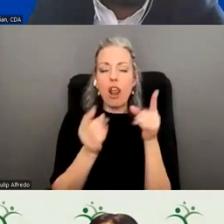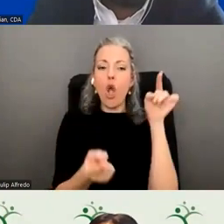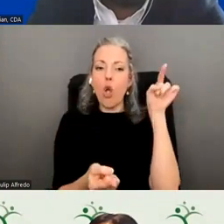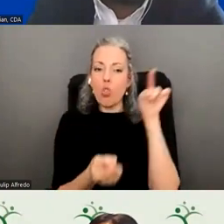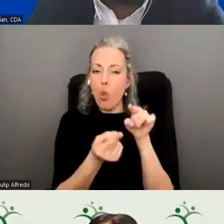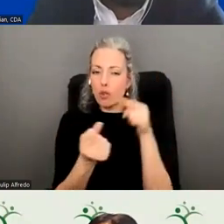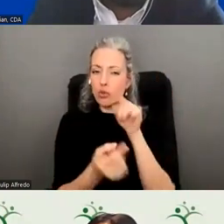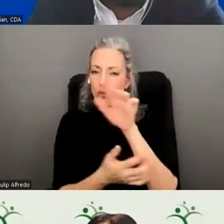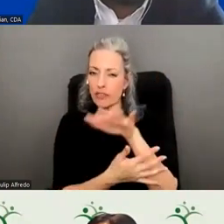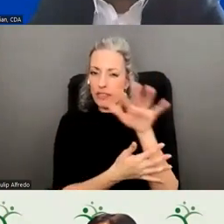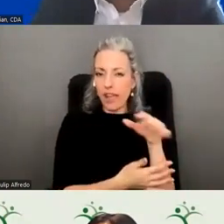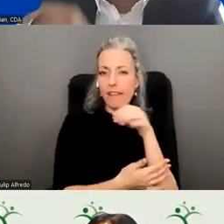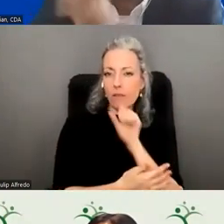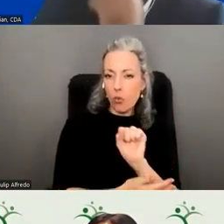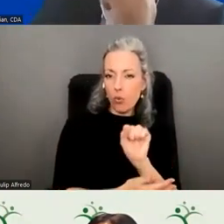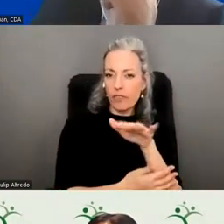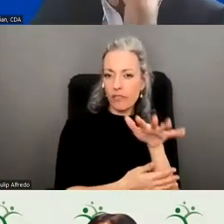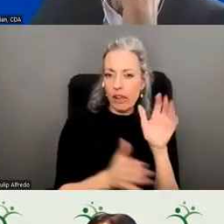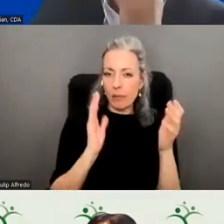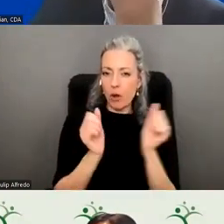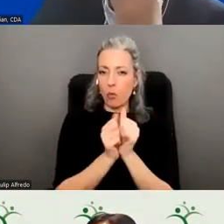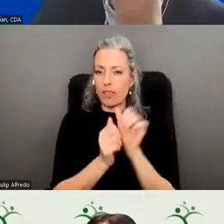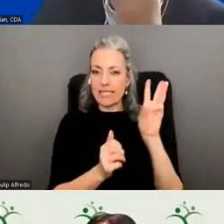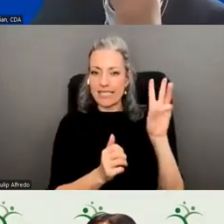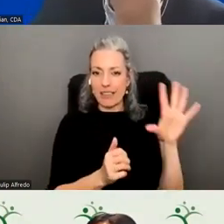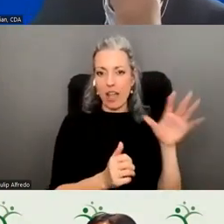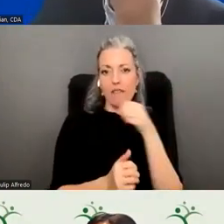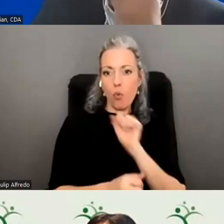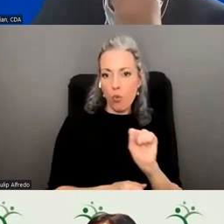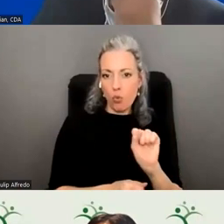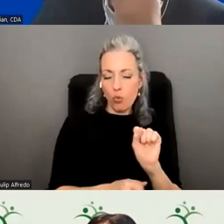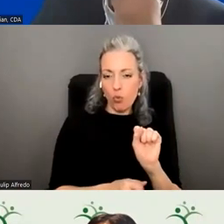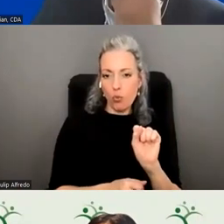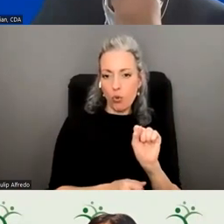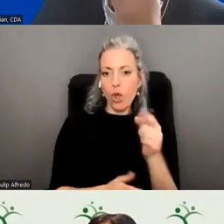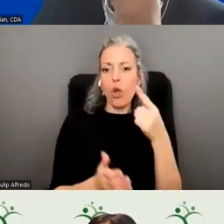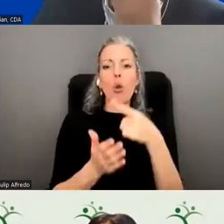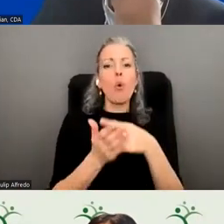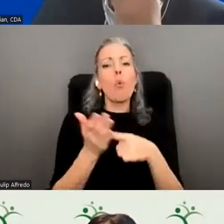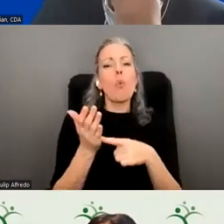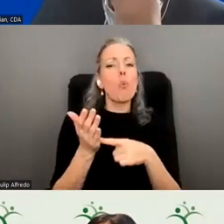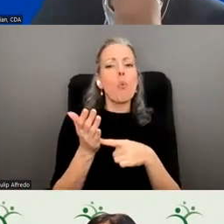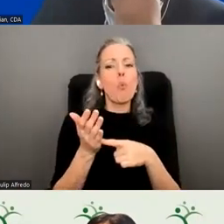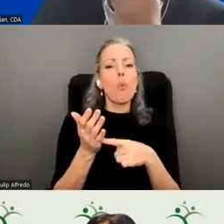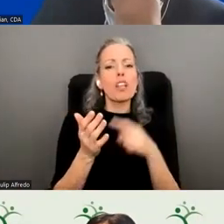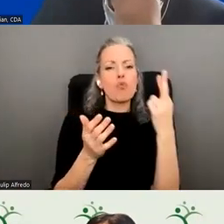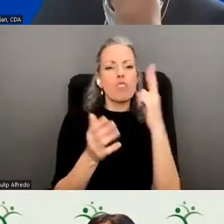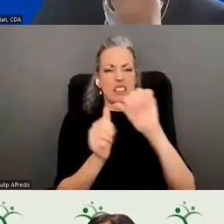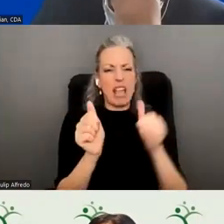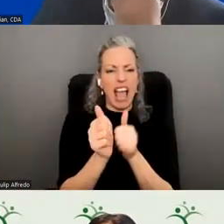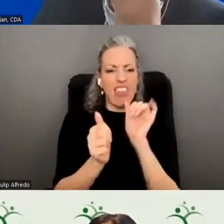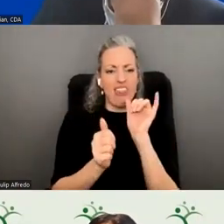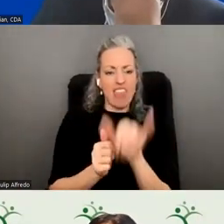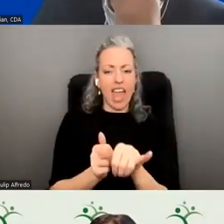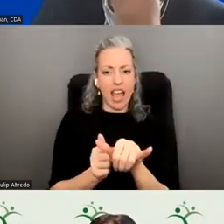55 years old versus 65, and what factors went into deciding that, since we know